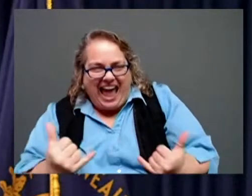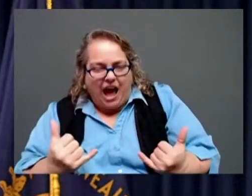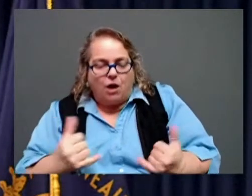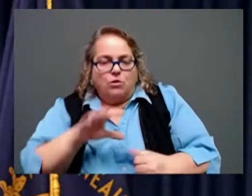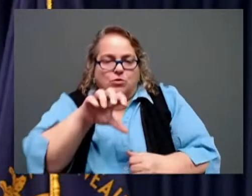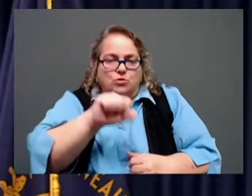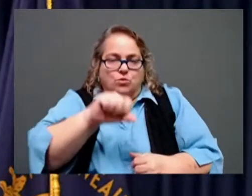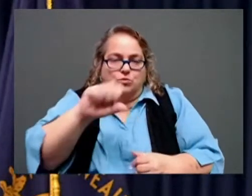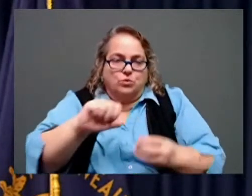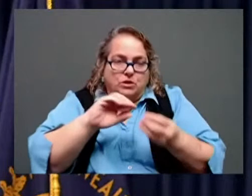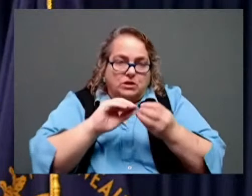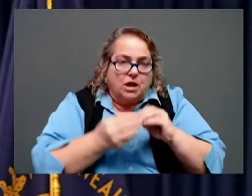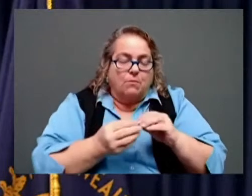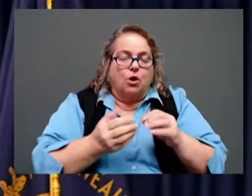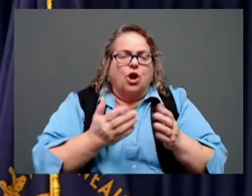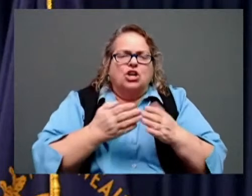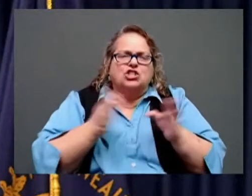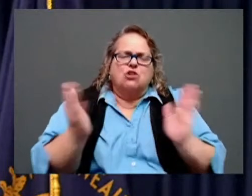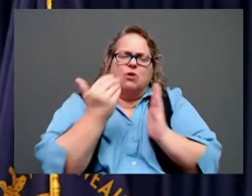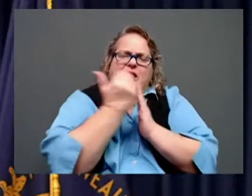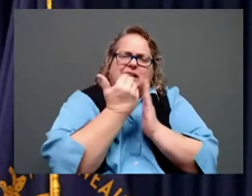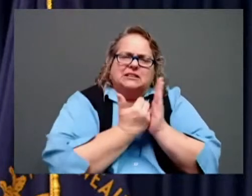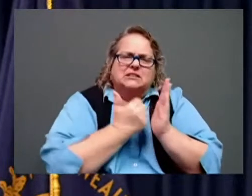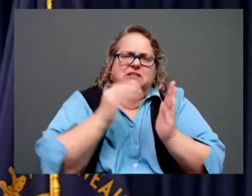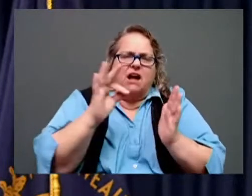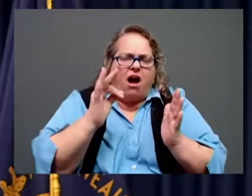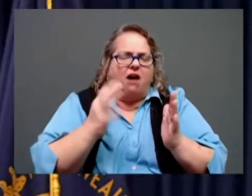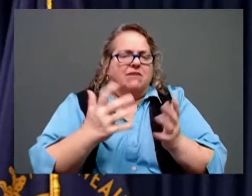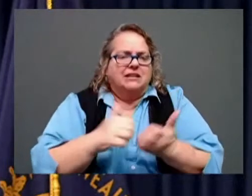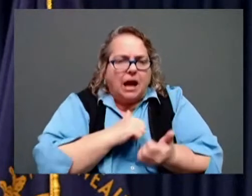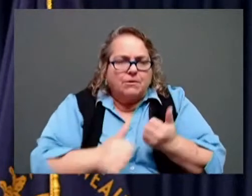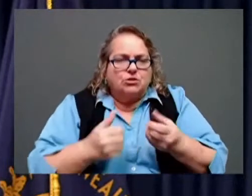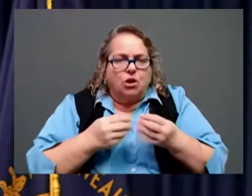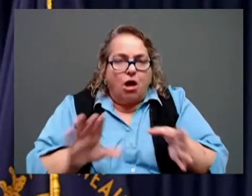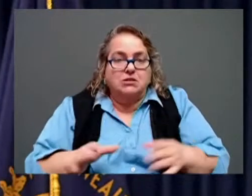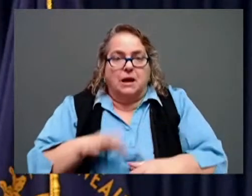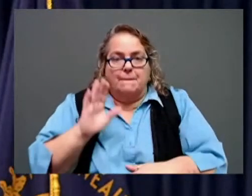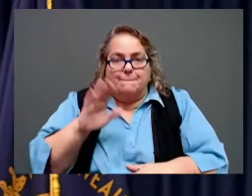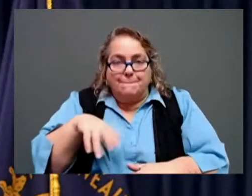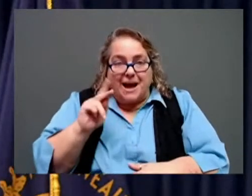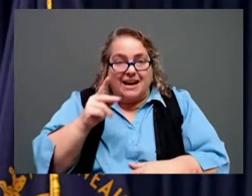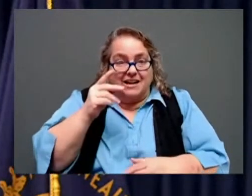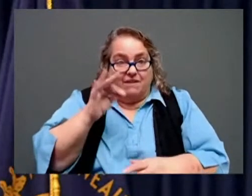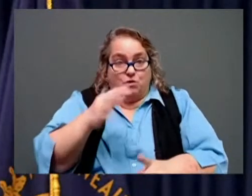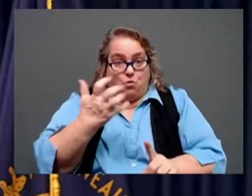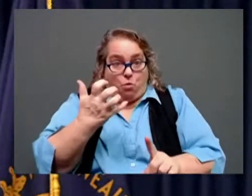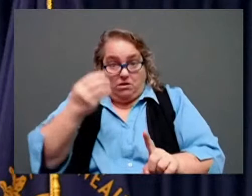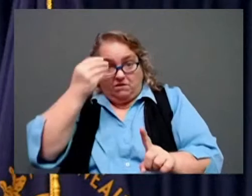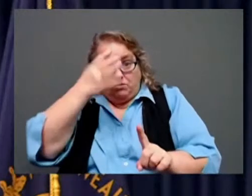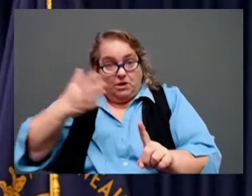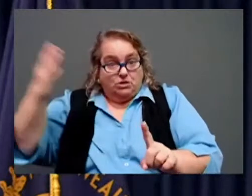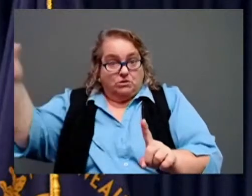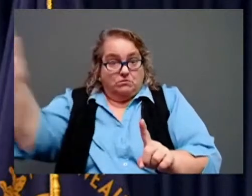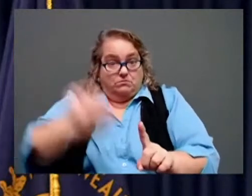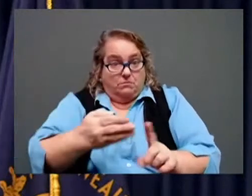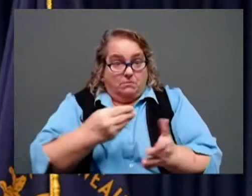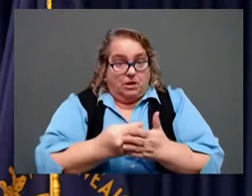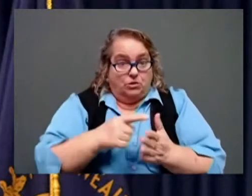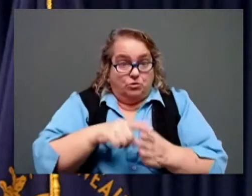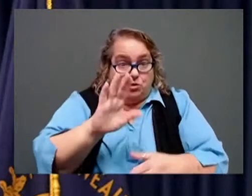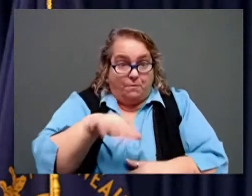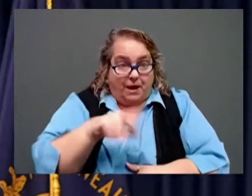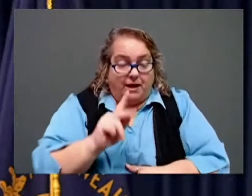damage and losses, banking information if you choose direct deposit, if insured, the policy number or agent or the company's